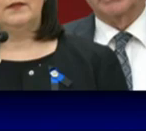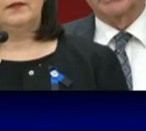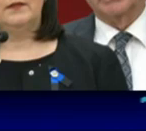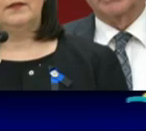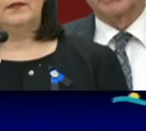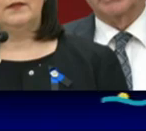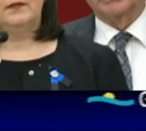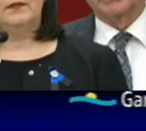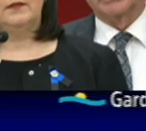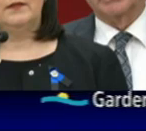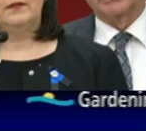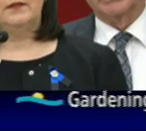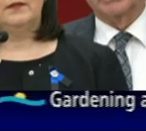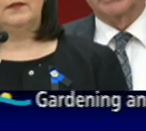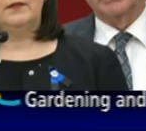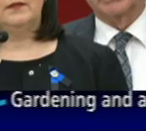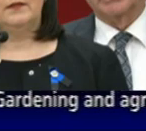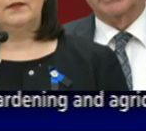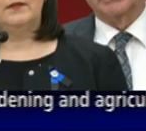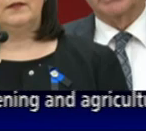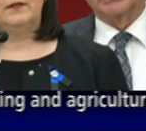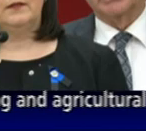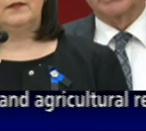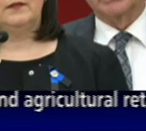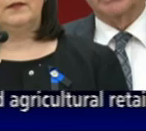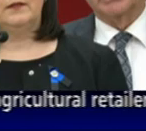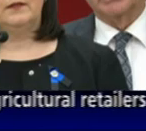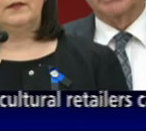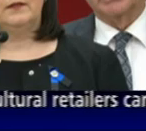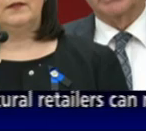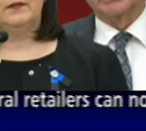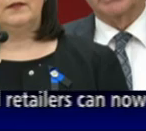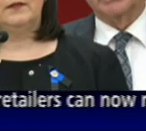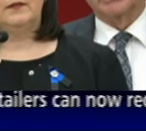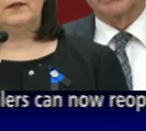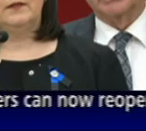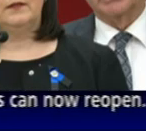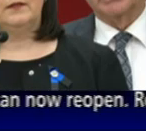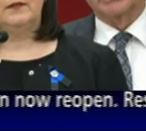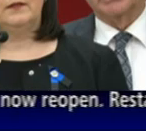Online for questions. Just a reminder, it's one question, one follow-up. First question.